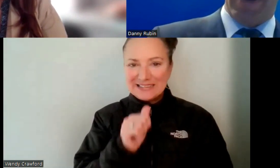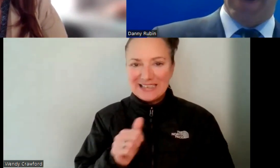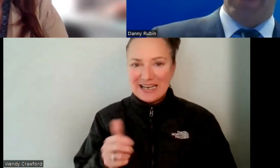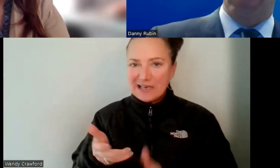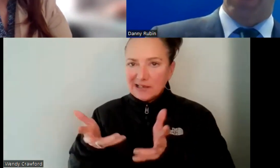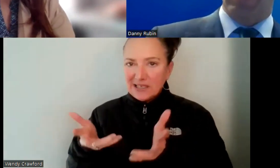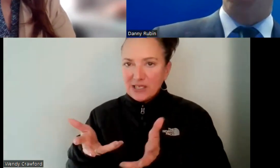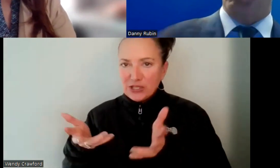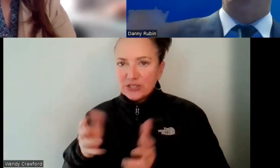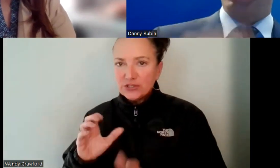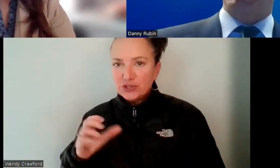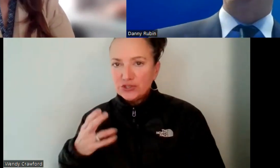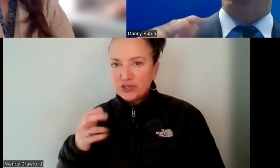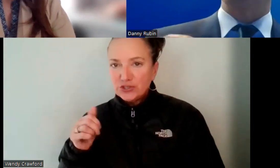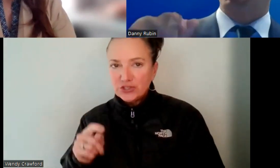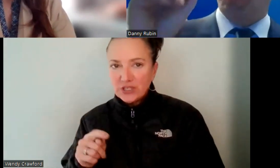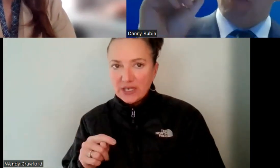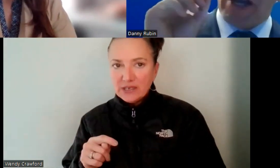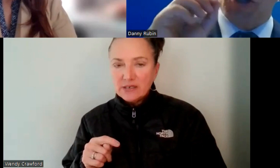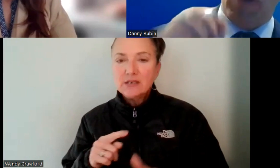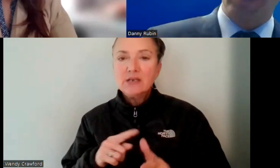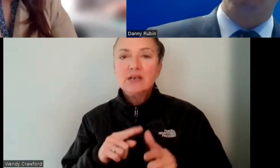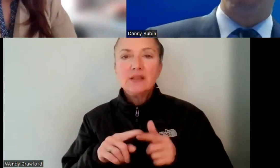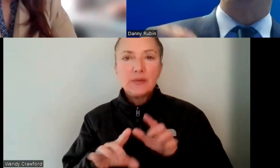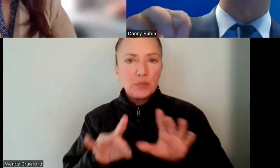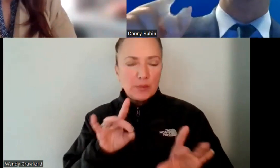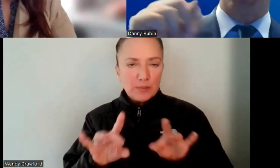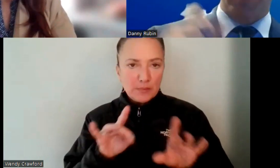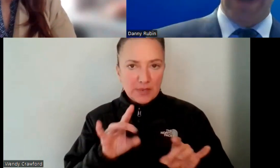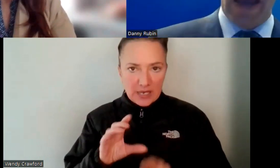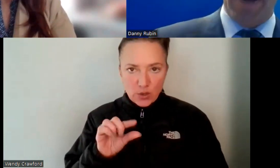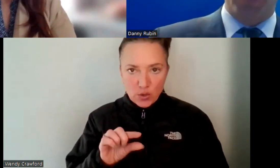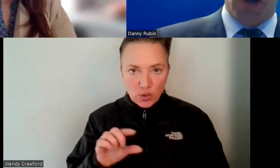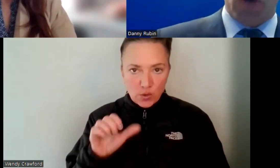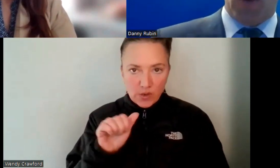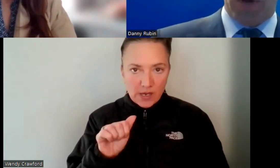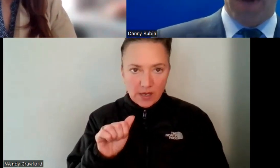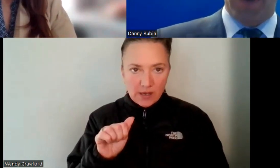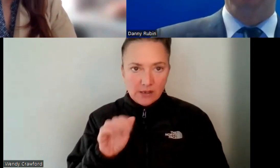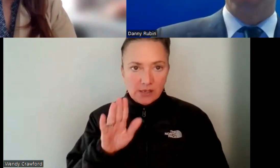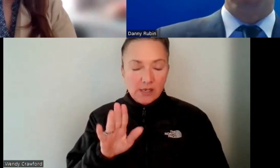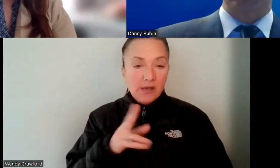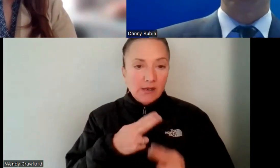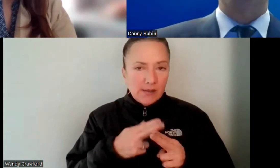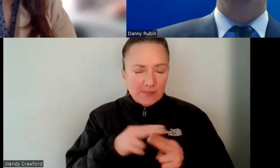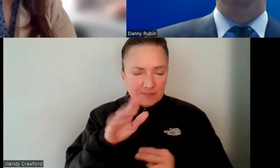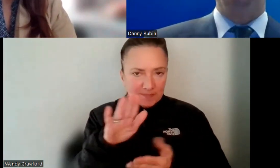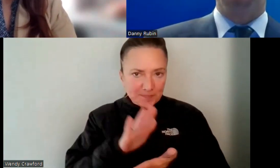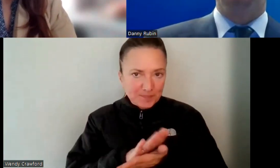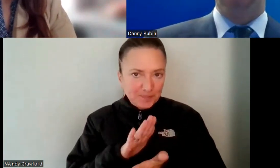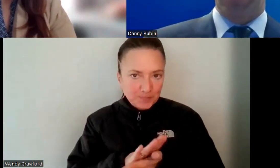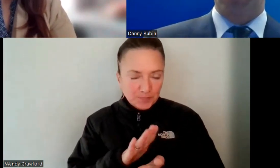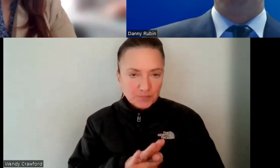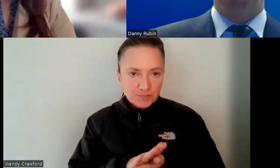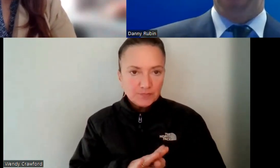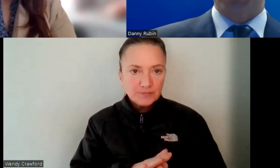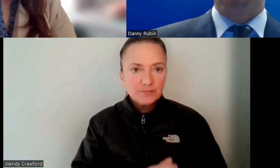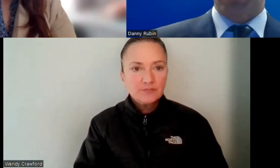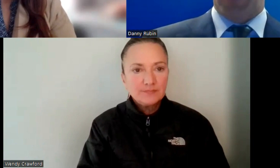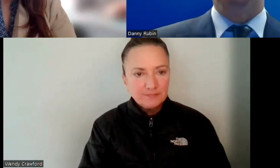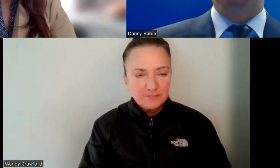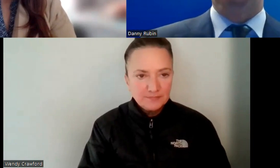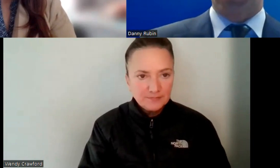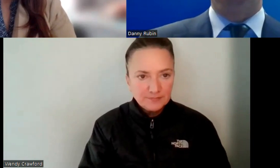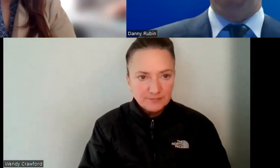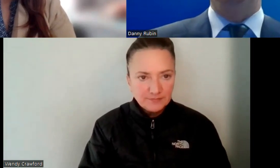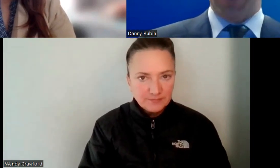the Q&A. And we will pick out questions. As you write your questions, put your name and your school so we can give you proper credit for